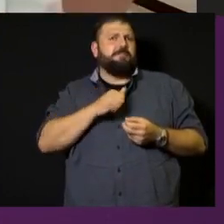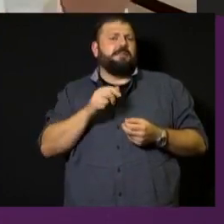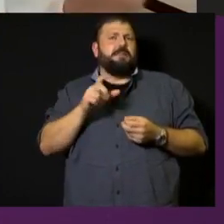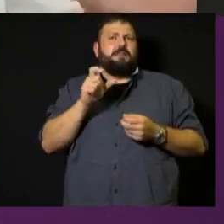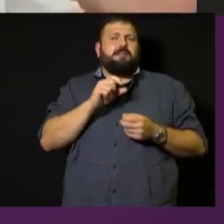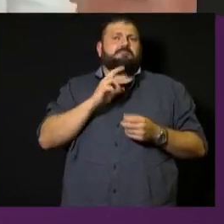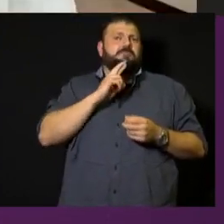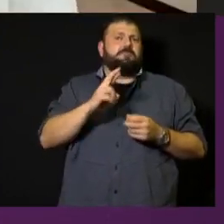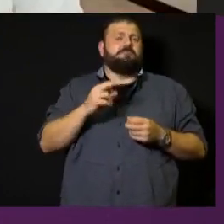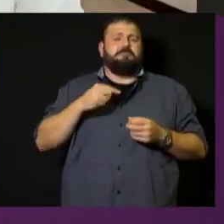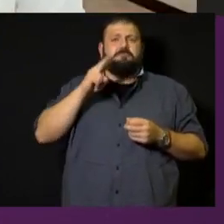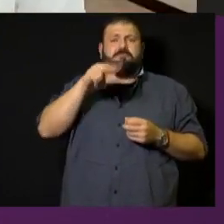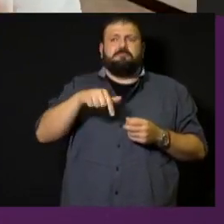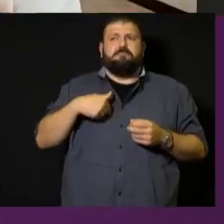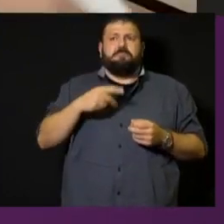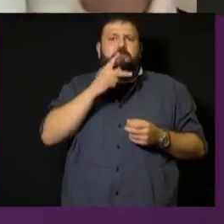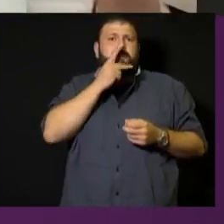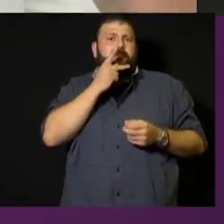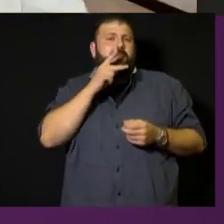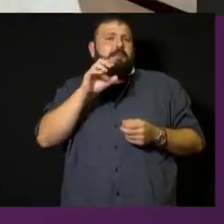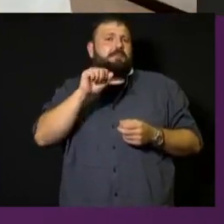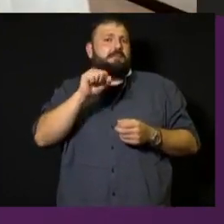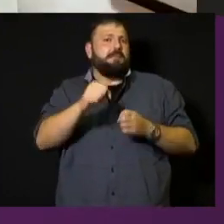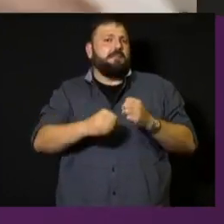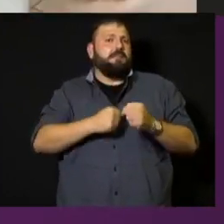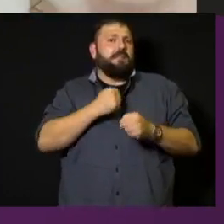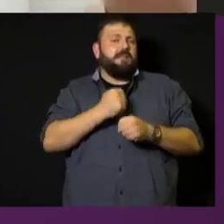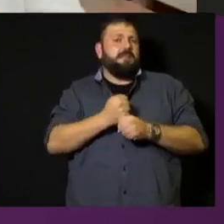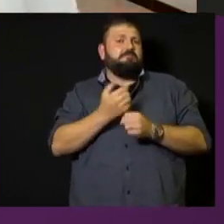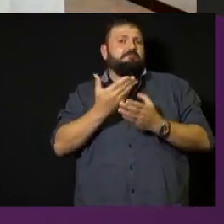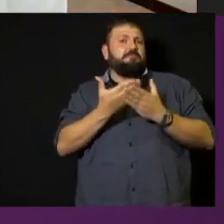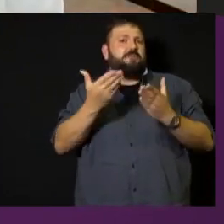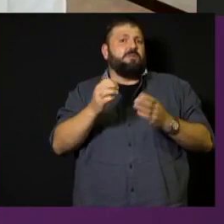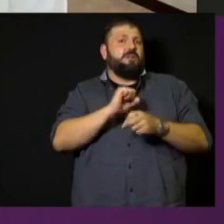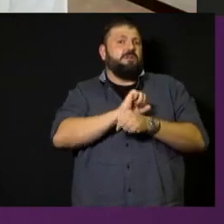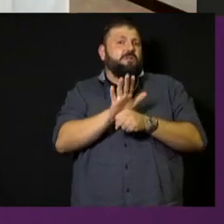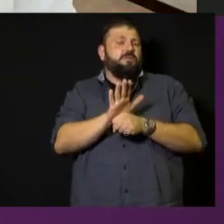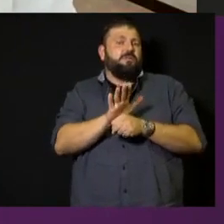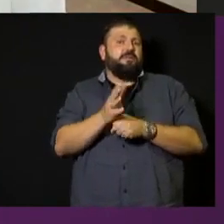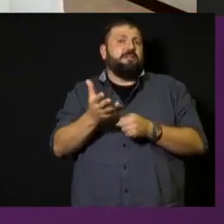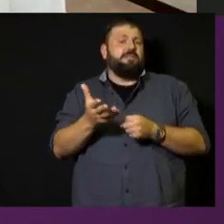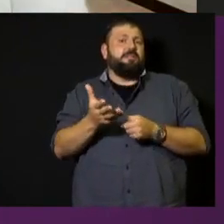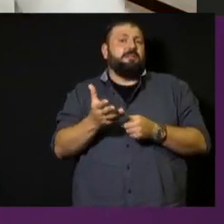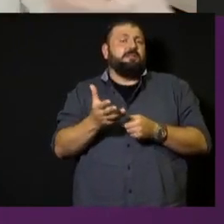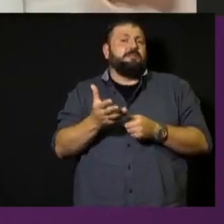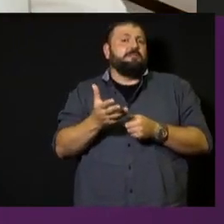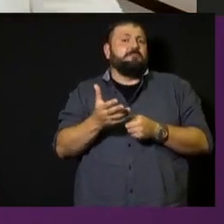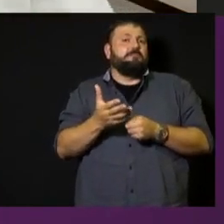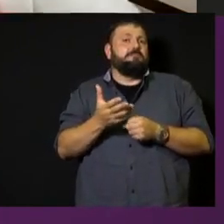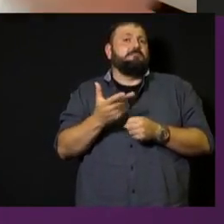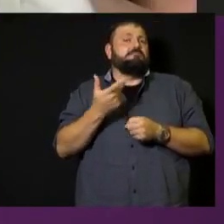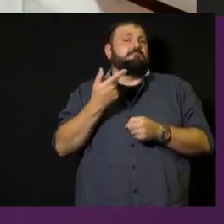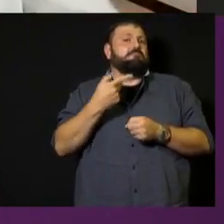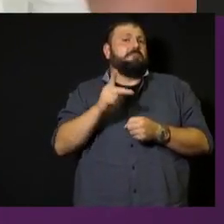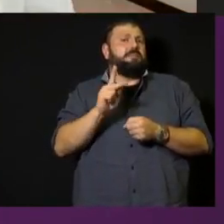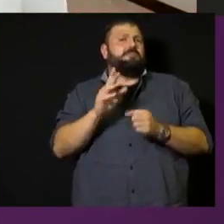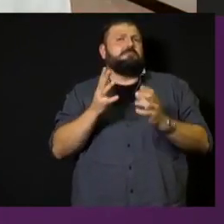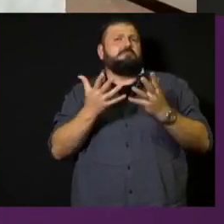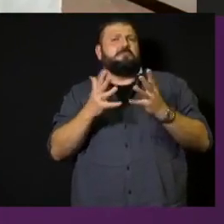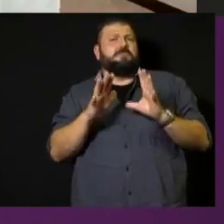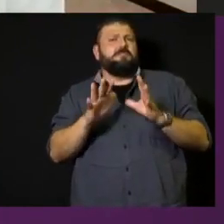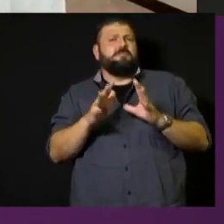me. My father, he's 70 years and he's with